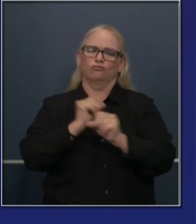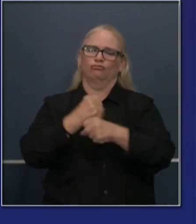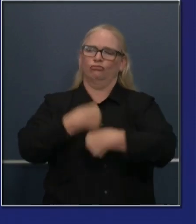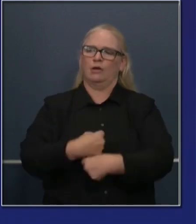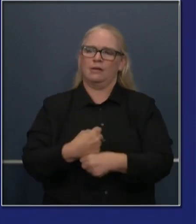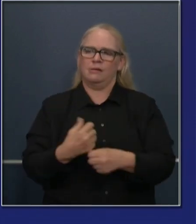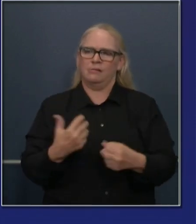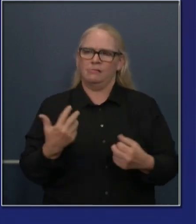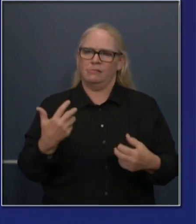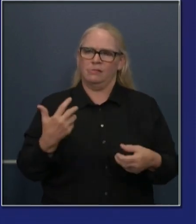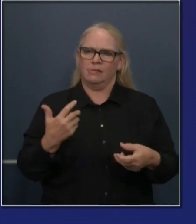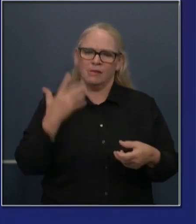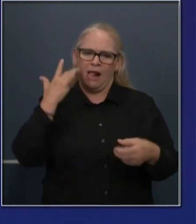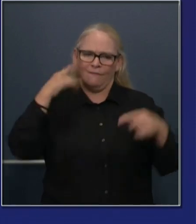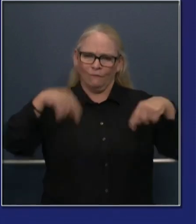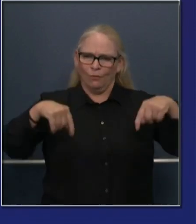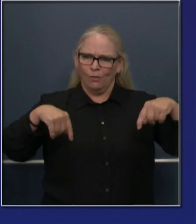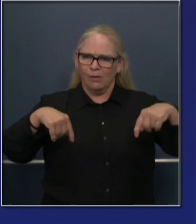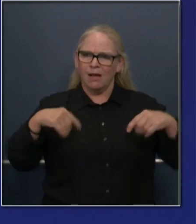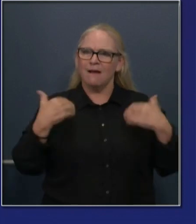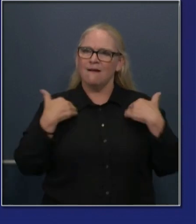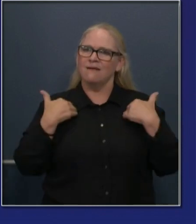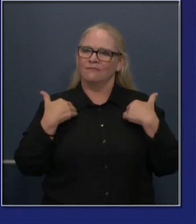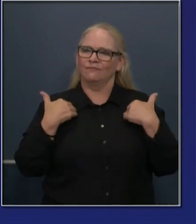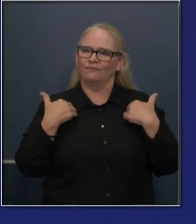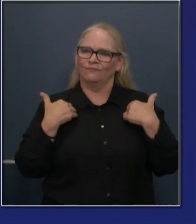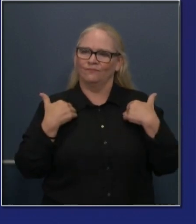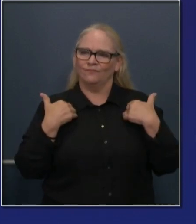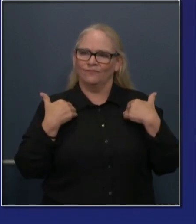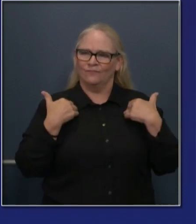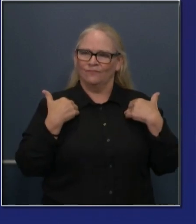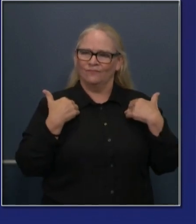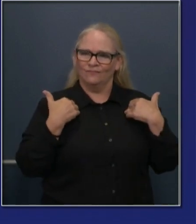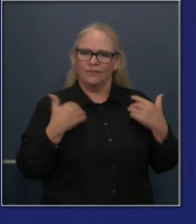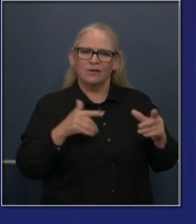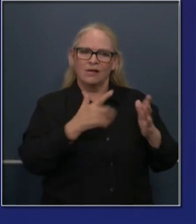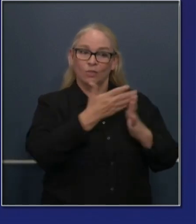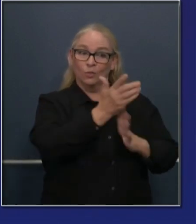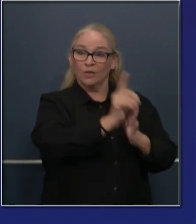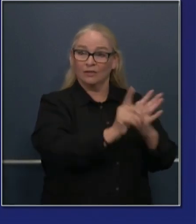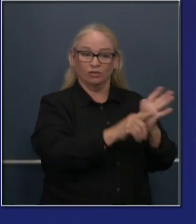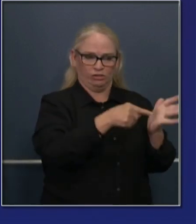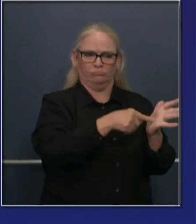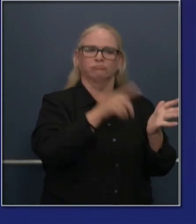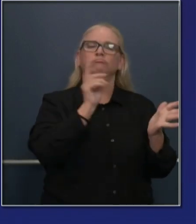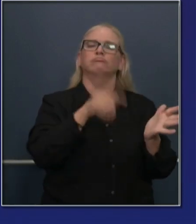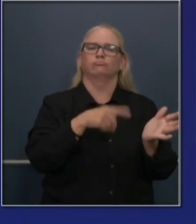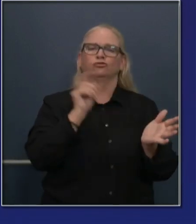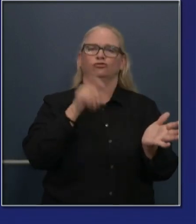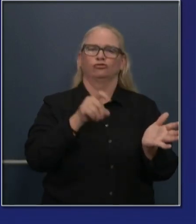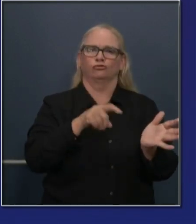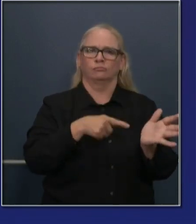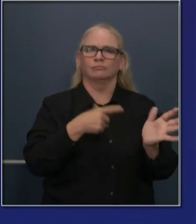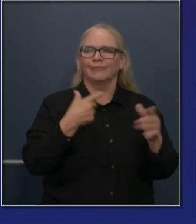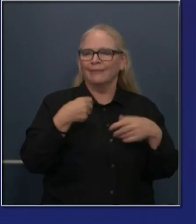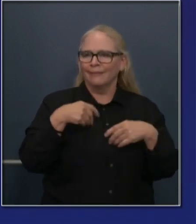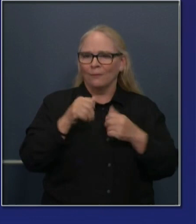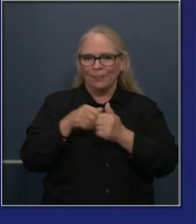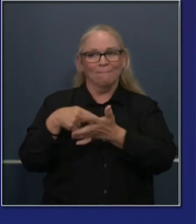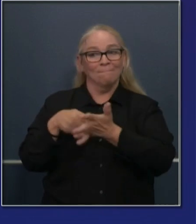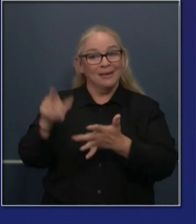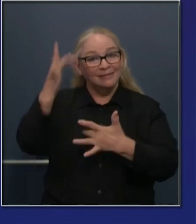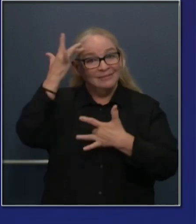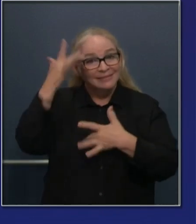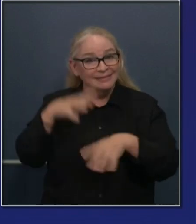move quickly now to strengthen, through this legislative partnership, our paid sick leave, as well as our